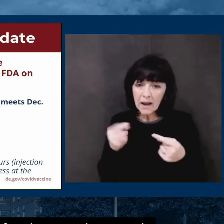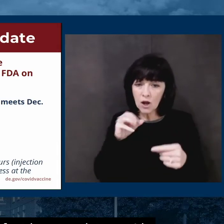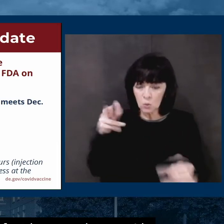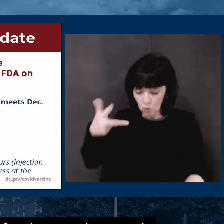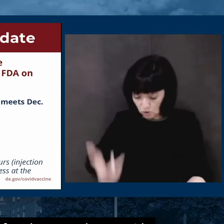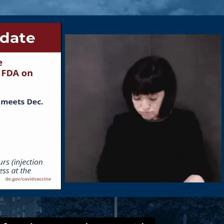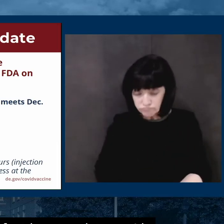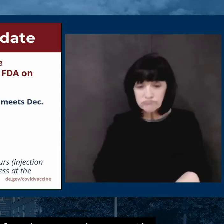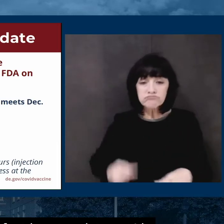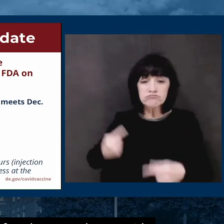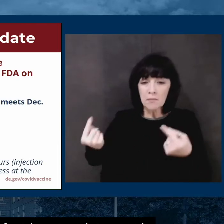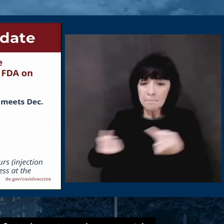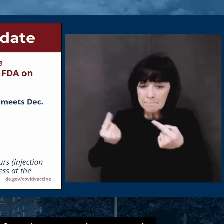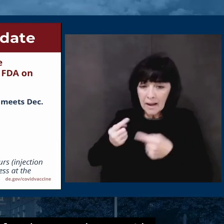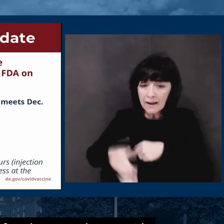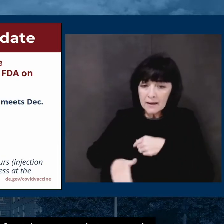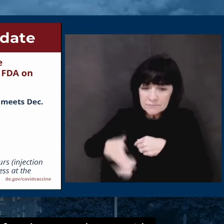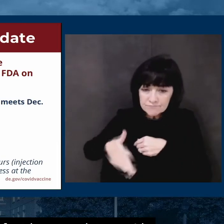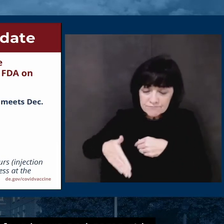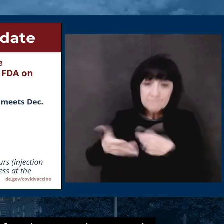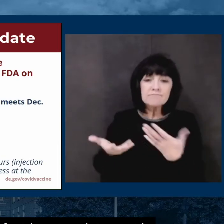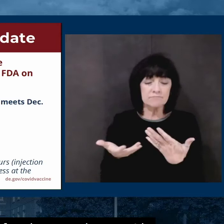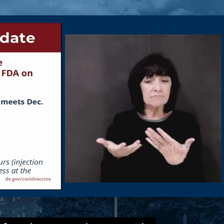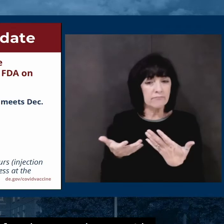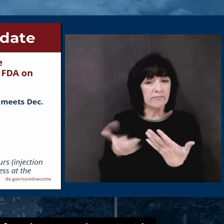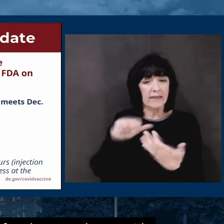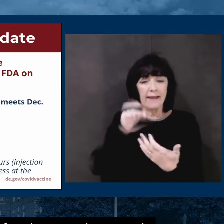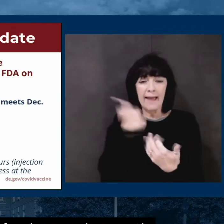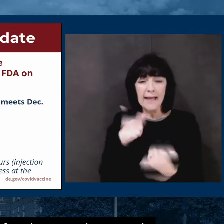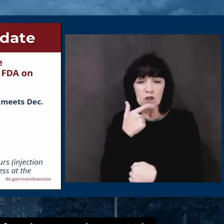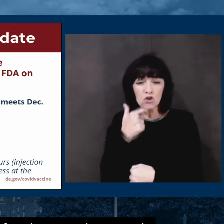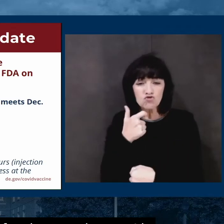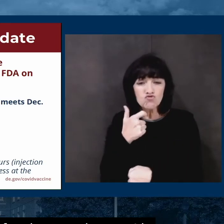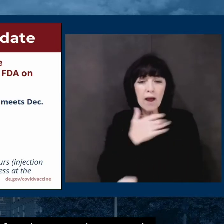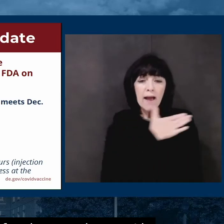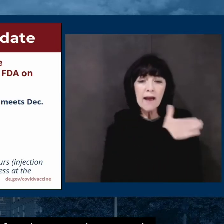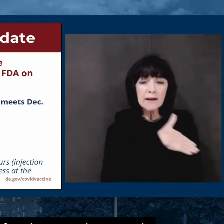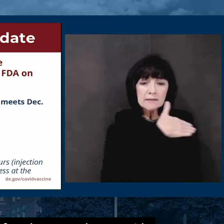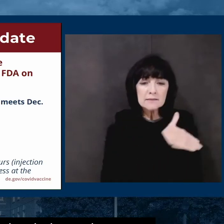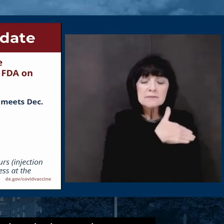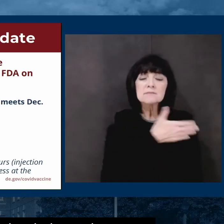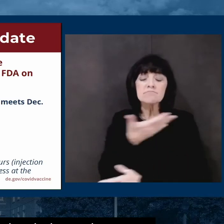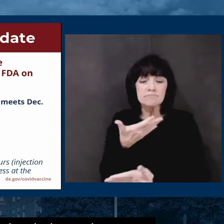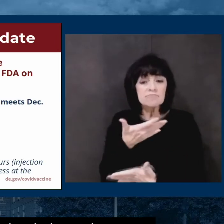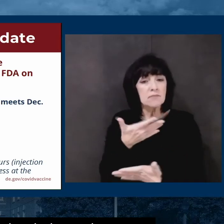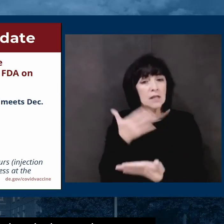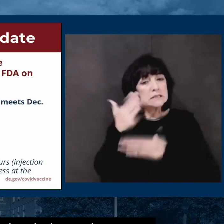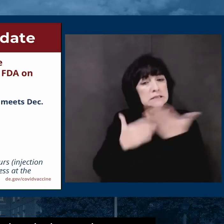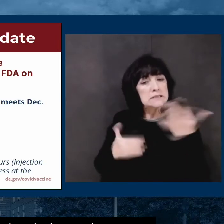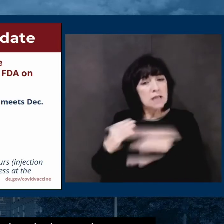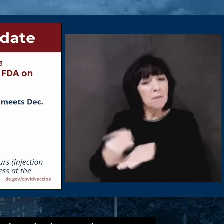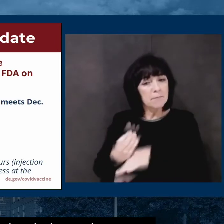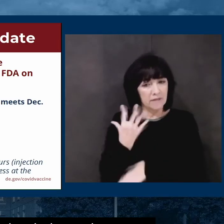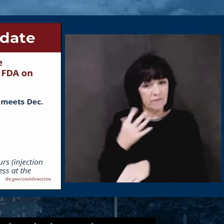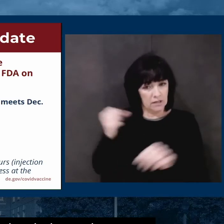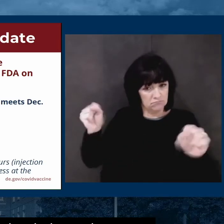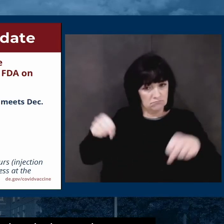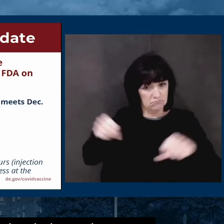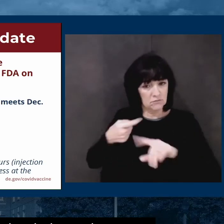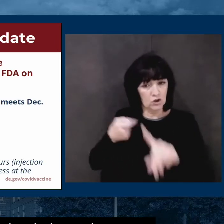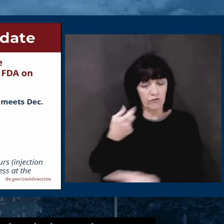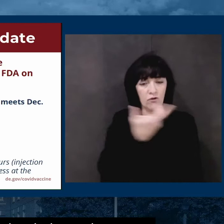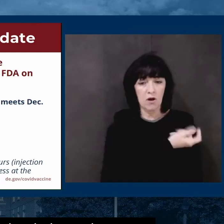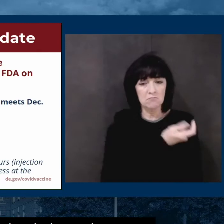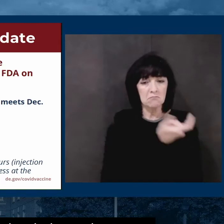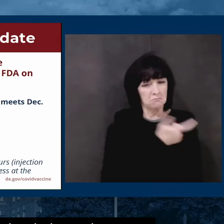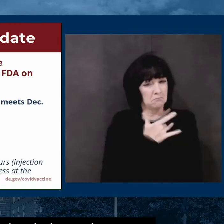headache, or redness around the injection site. So just be aware that there could be some side effects. However, the majority of folks that did go through the